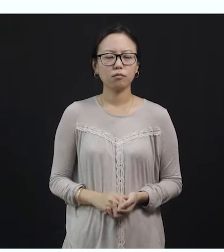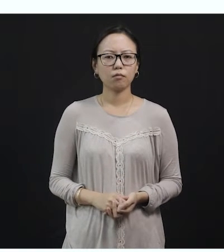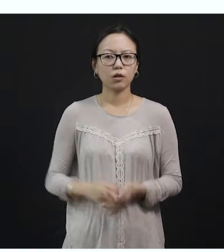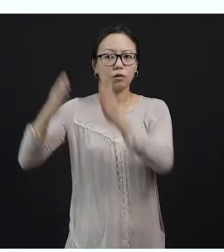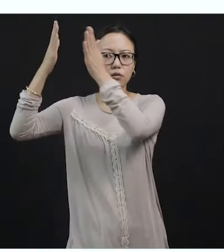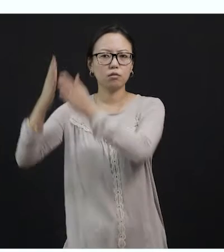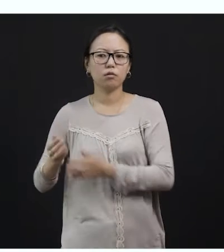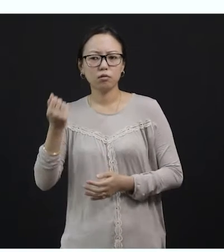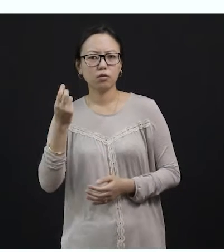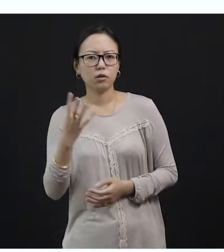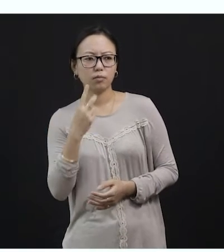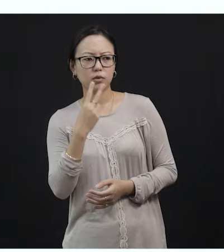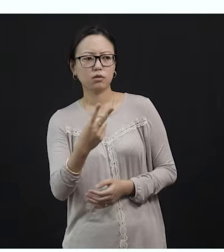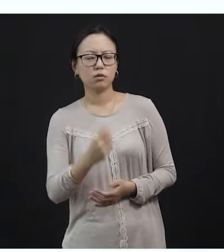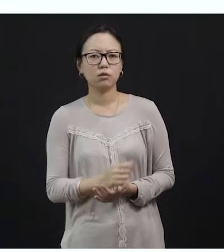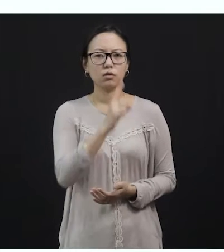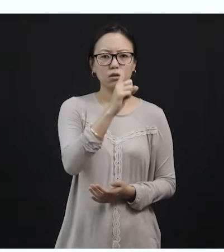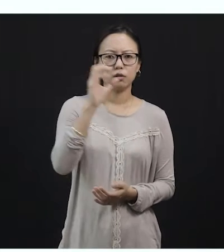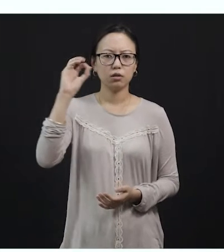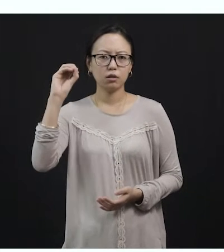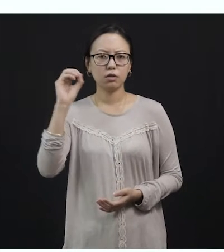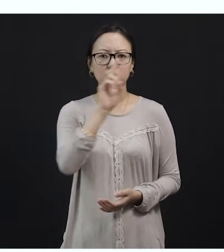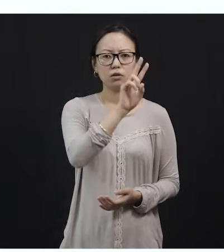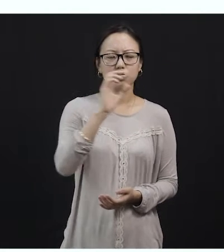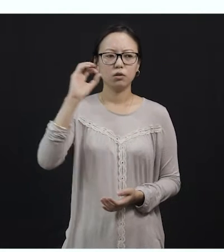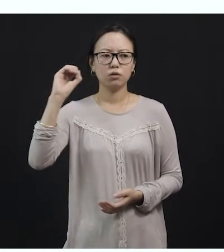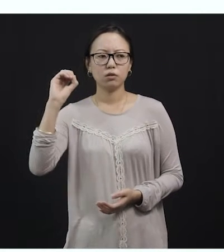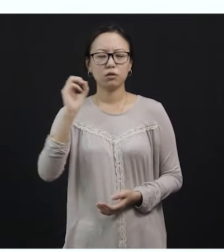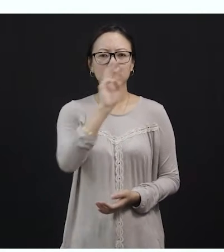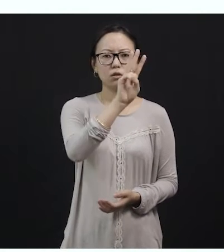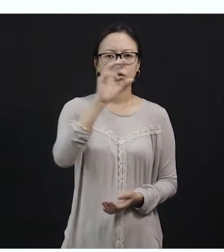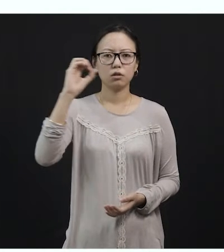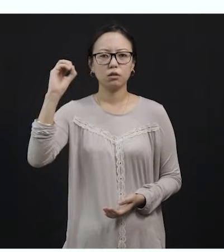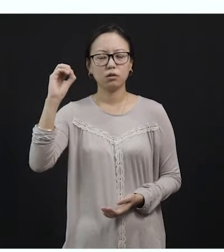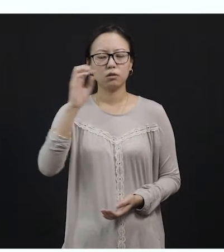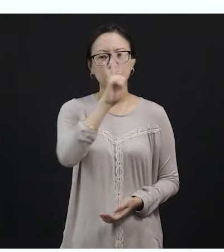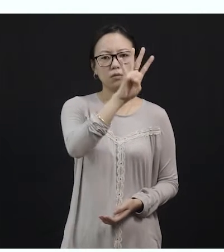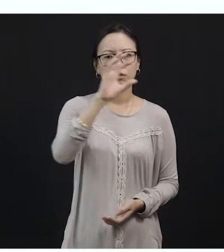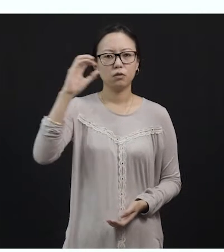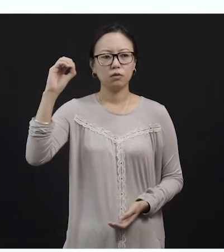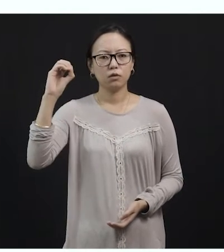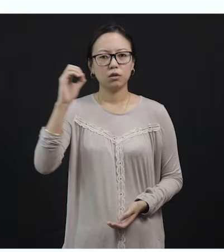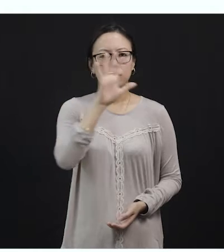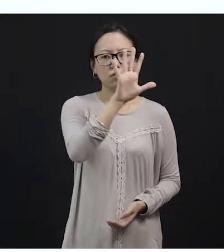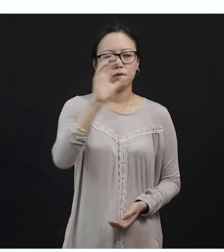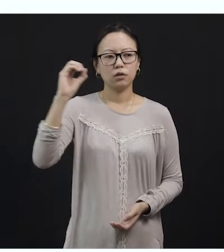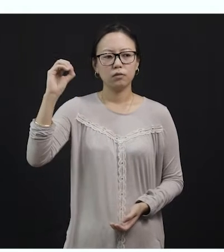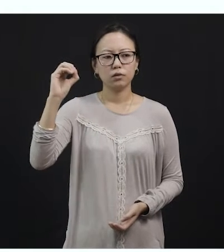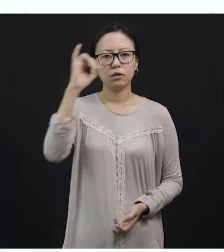10, 20, 30, 40,